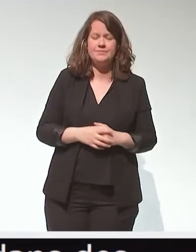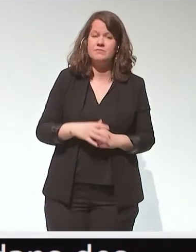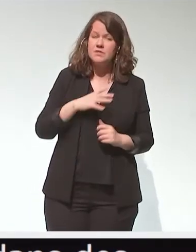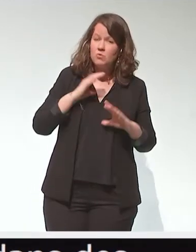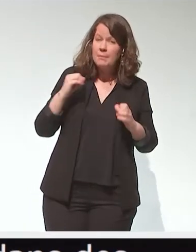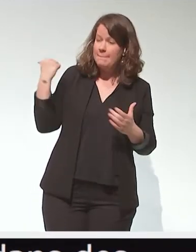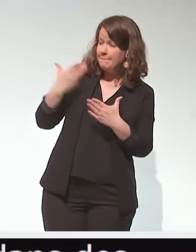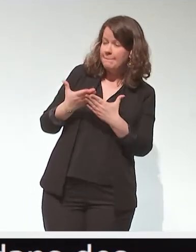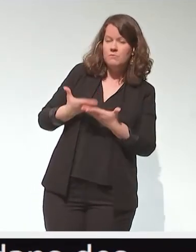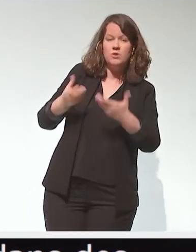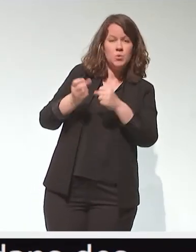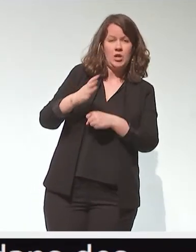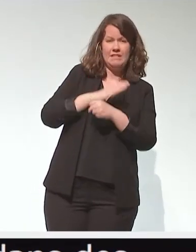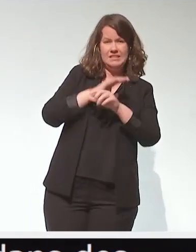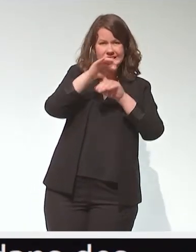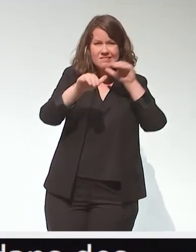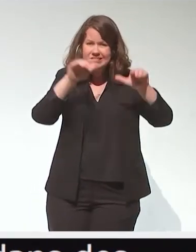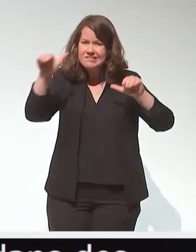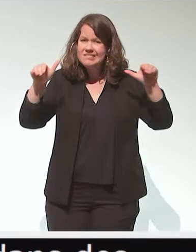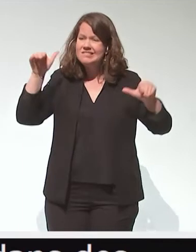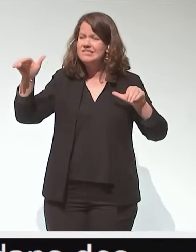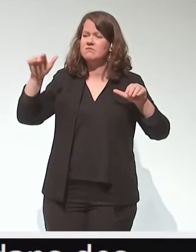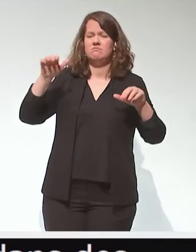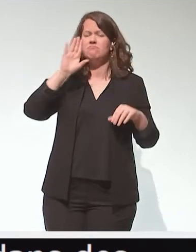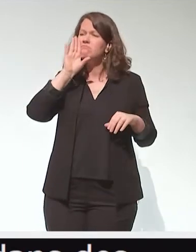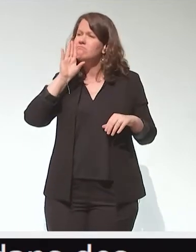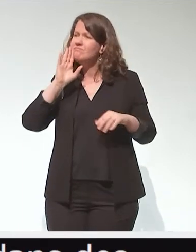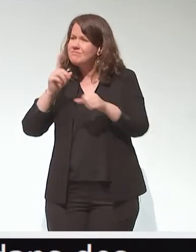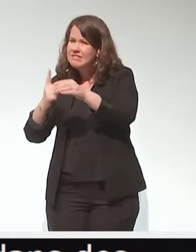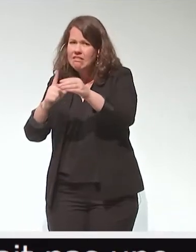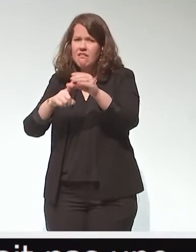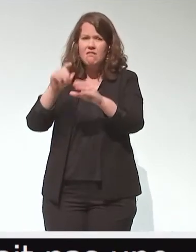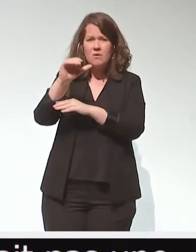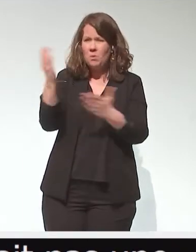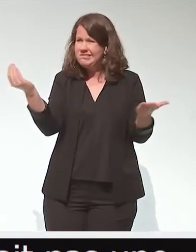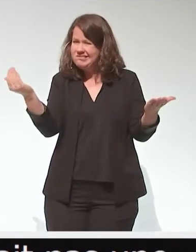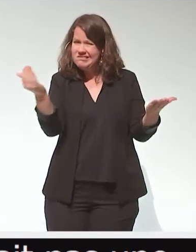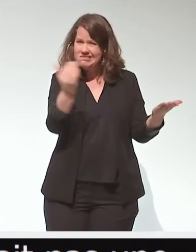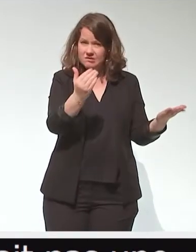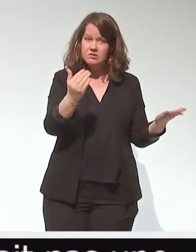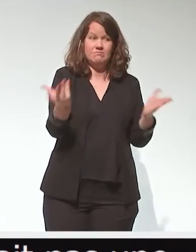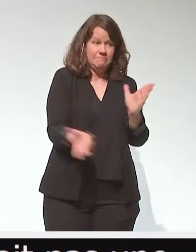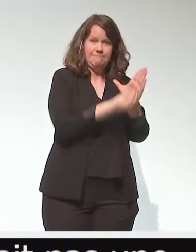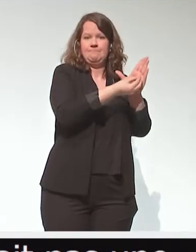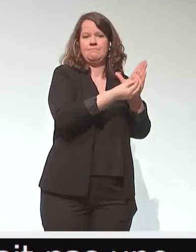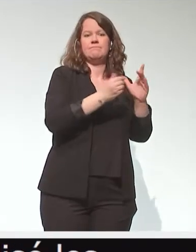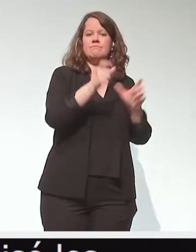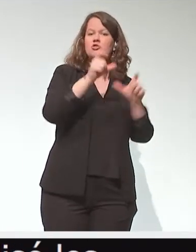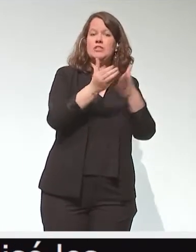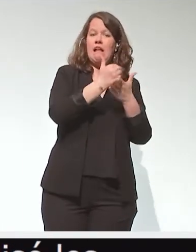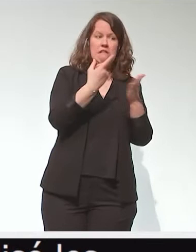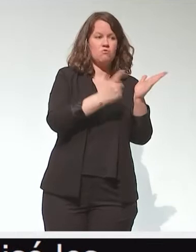or inclusion washing for major corporates. Now, trade unions are also involved because social dialogue is an opportunity